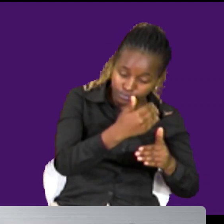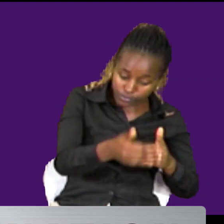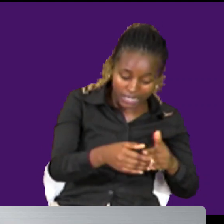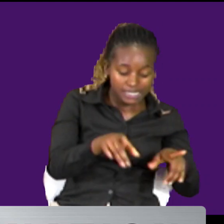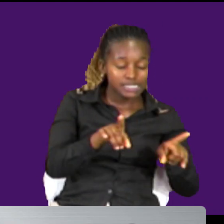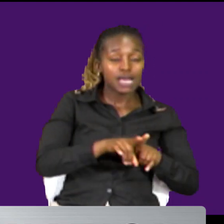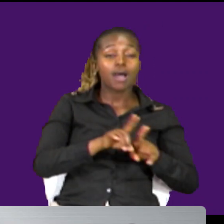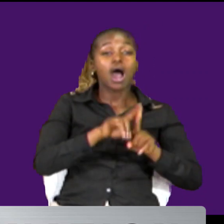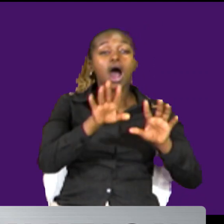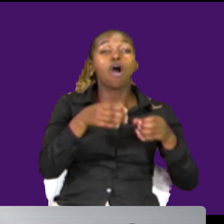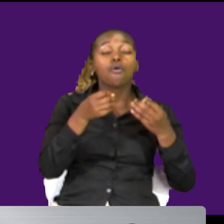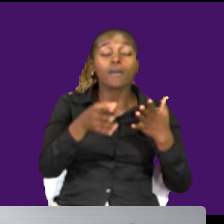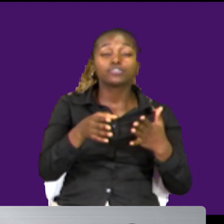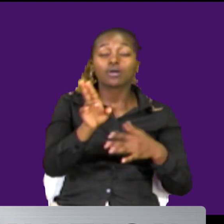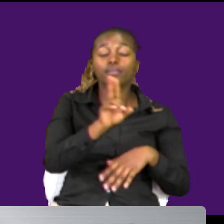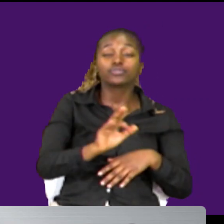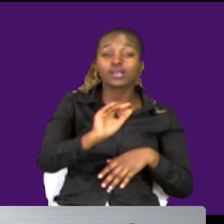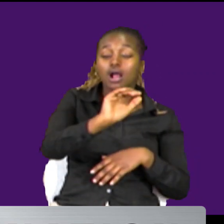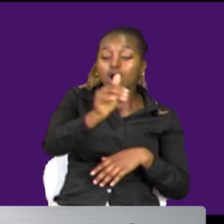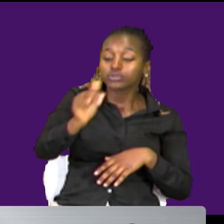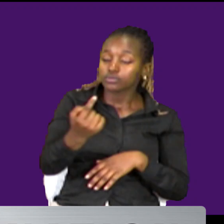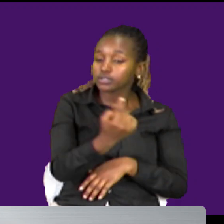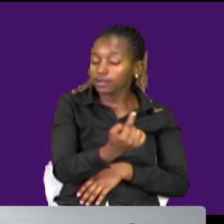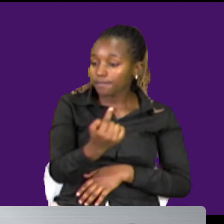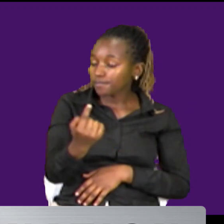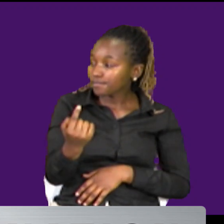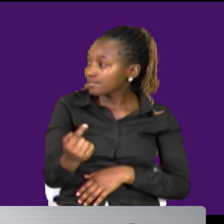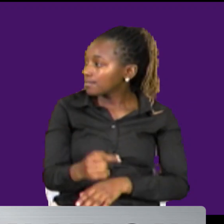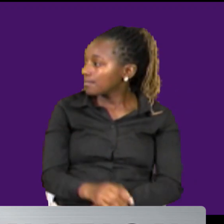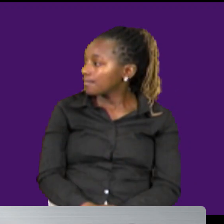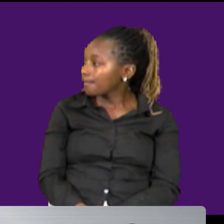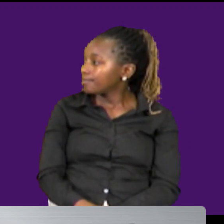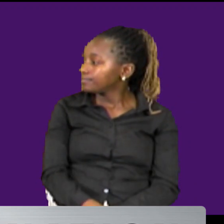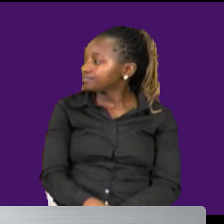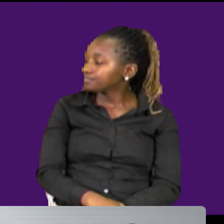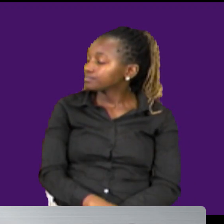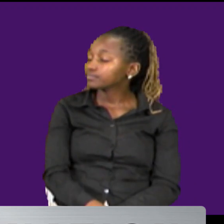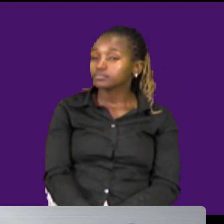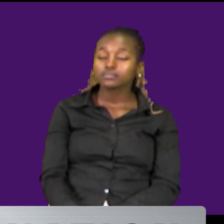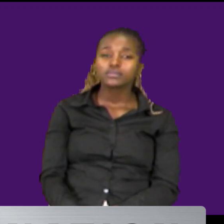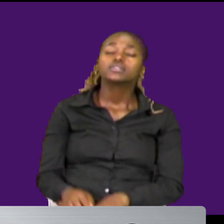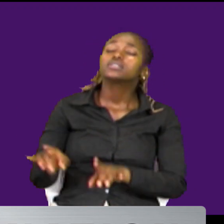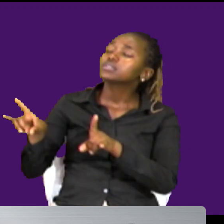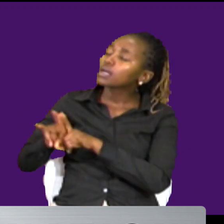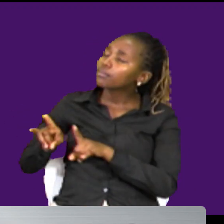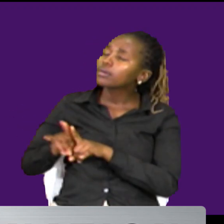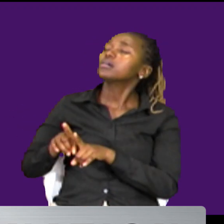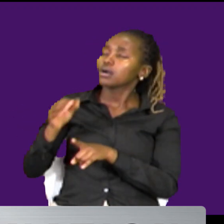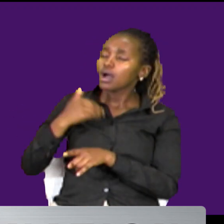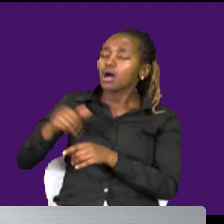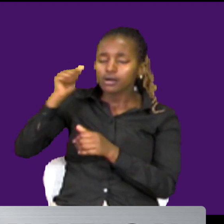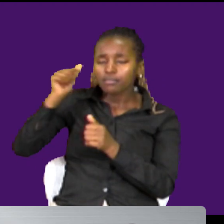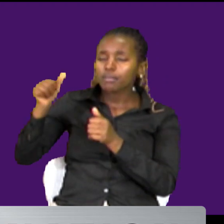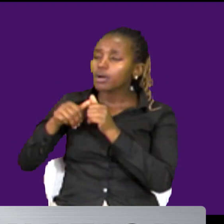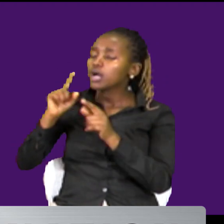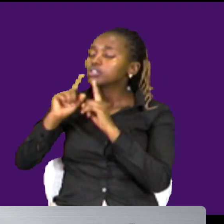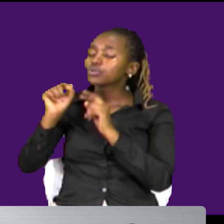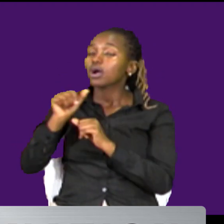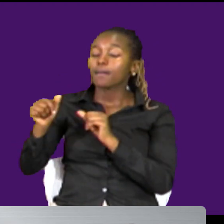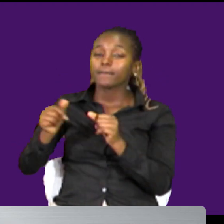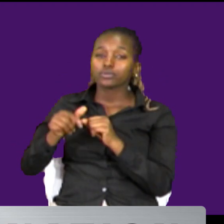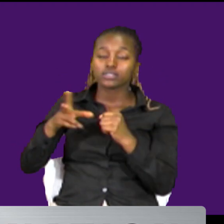particular county or in the country. You got it. There you got it. Because she spoke of, you remember you mentioned 70